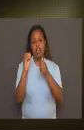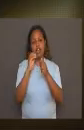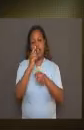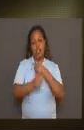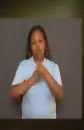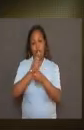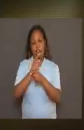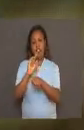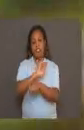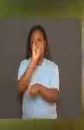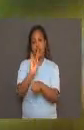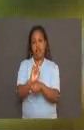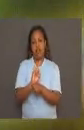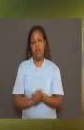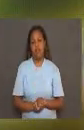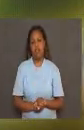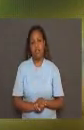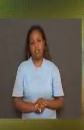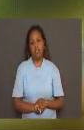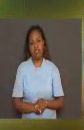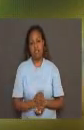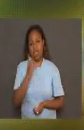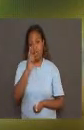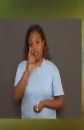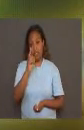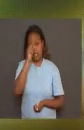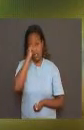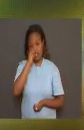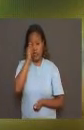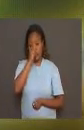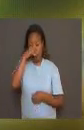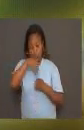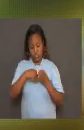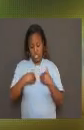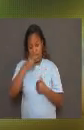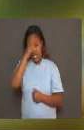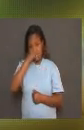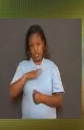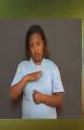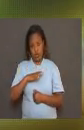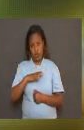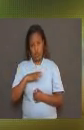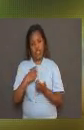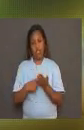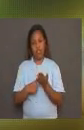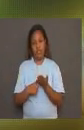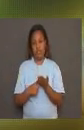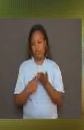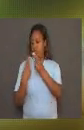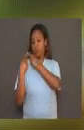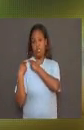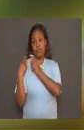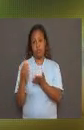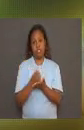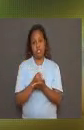global citizen. A person in Ethiopia who accepts responsibility